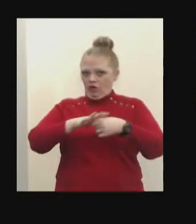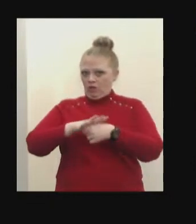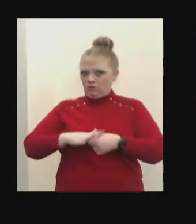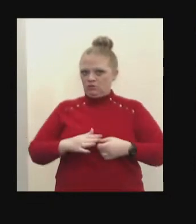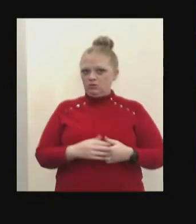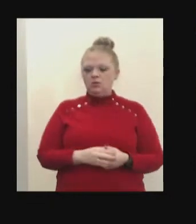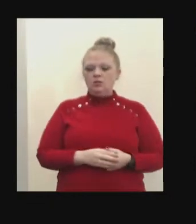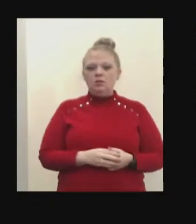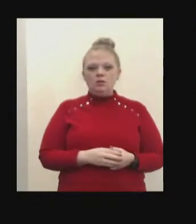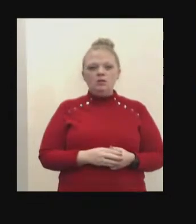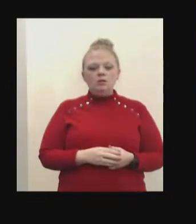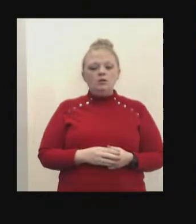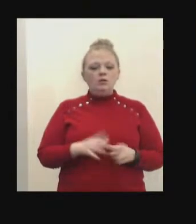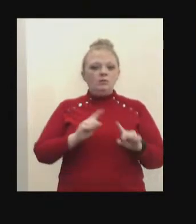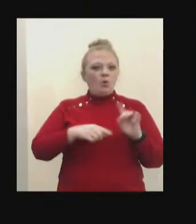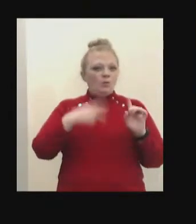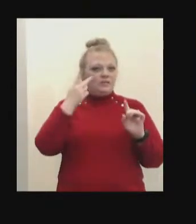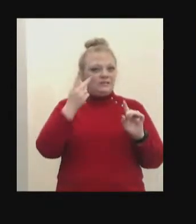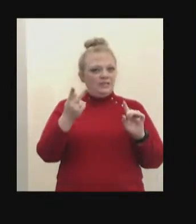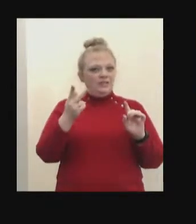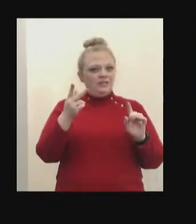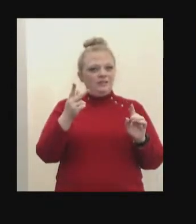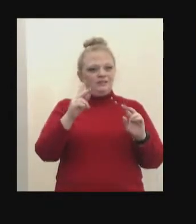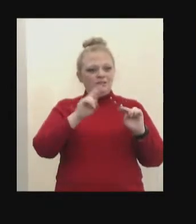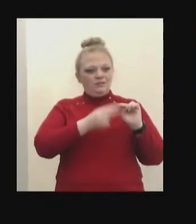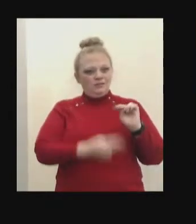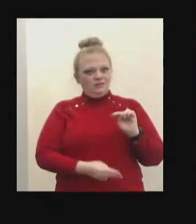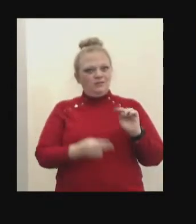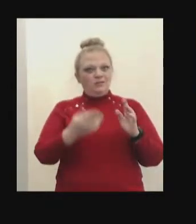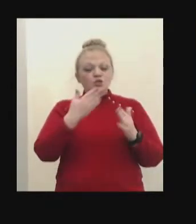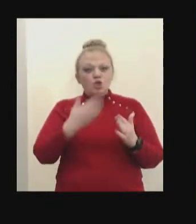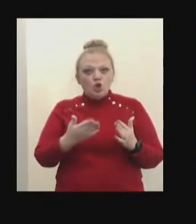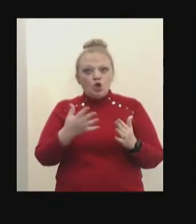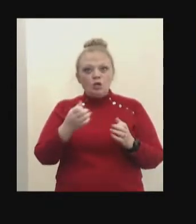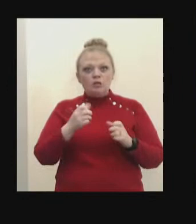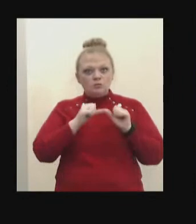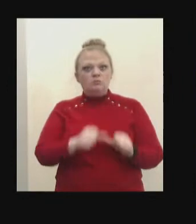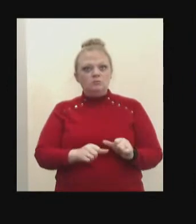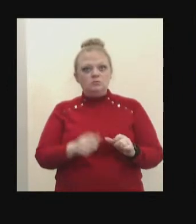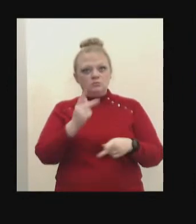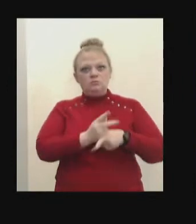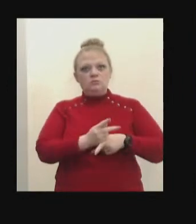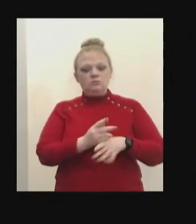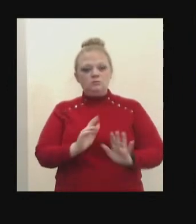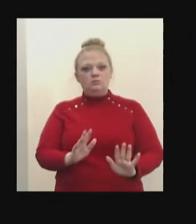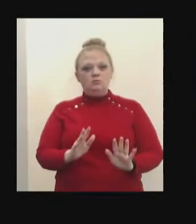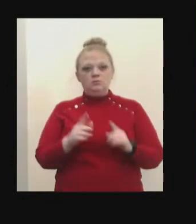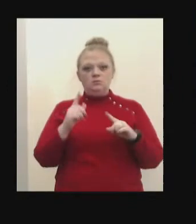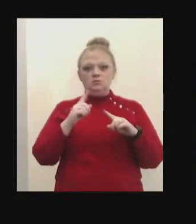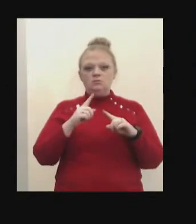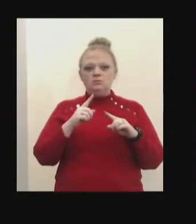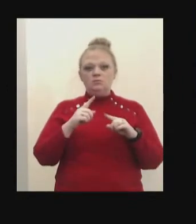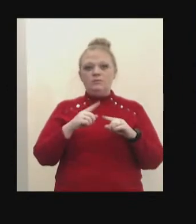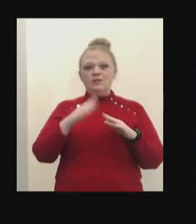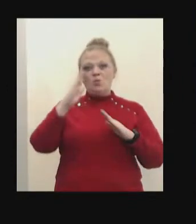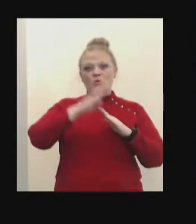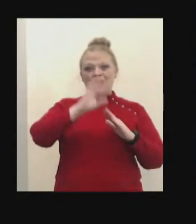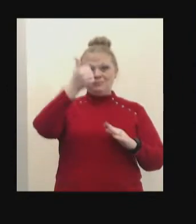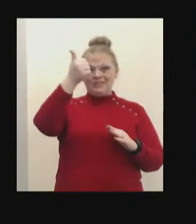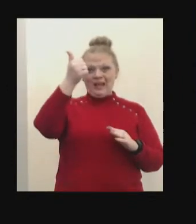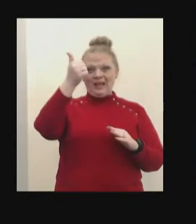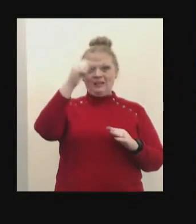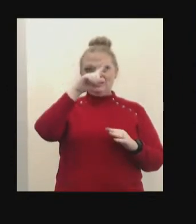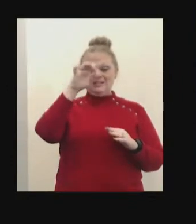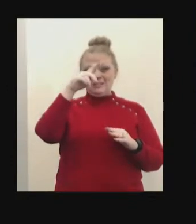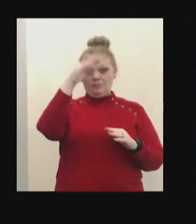seeing a decline, as we said. That's a good thing. We want to keep it that way. But just by seeing that when you look at the top 10 zip codes based